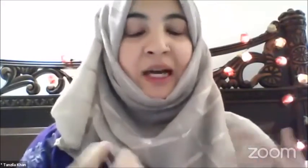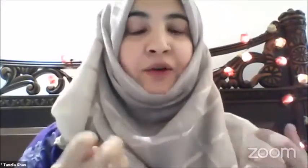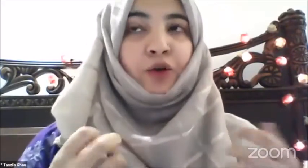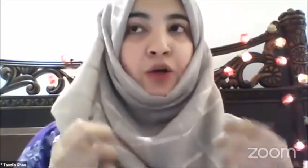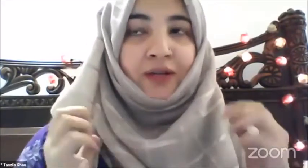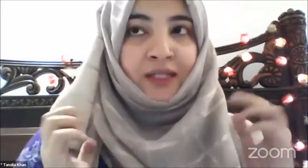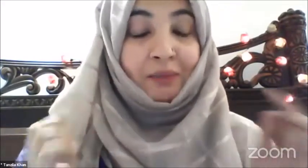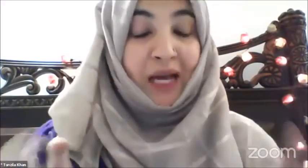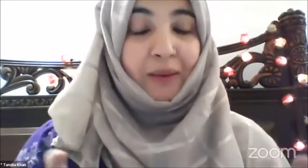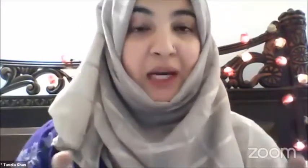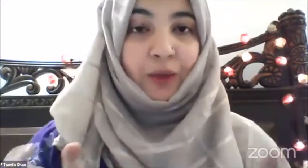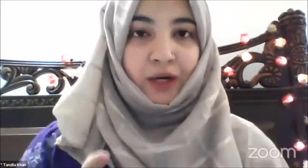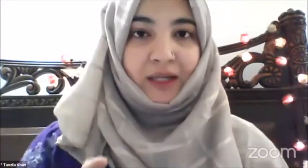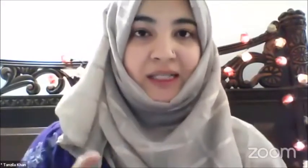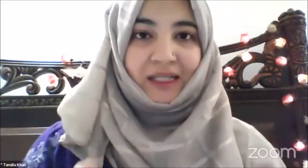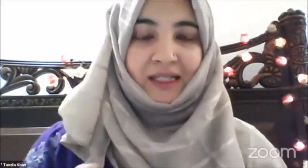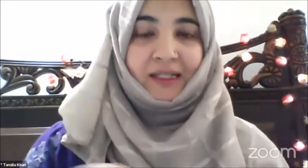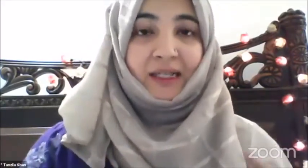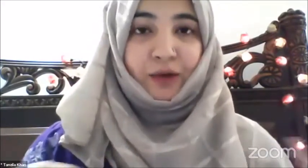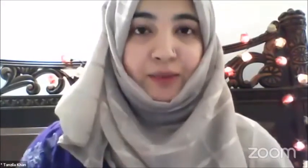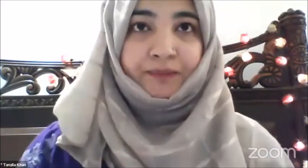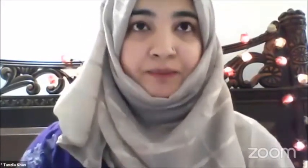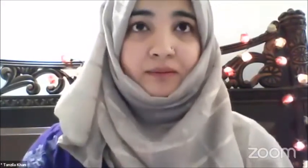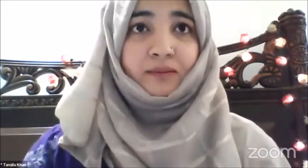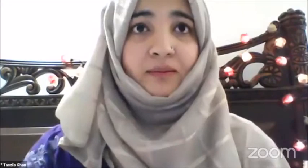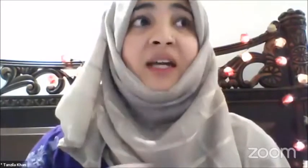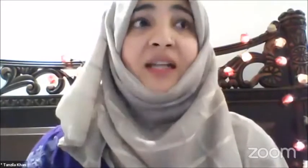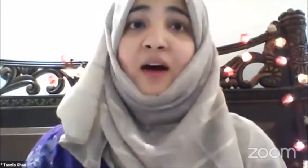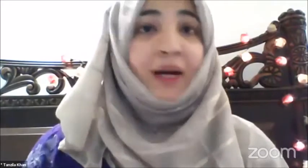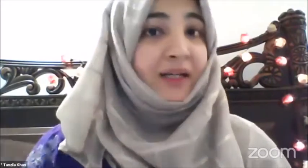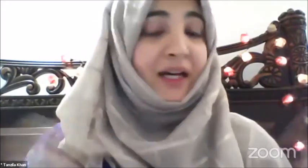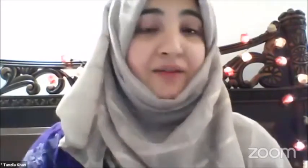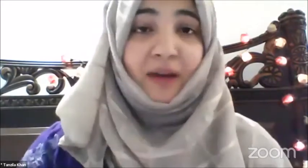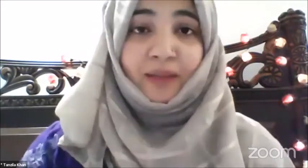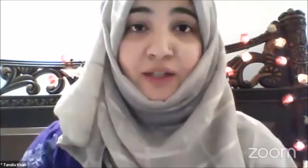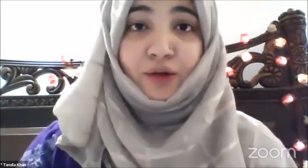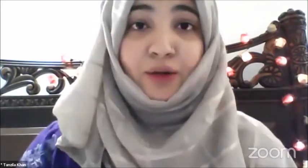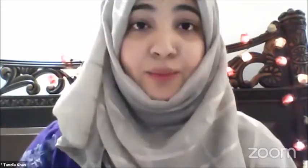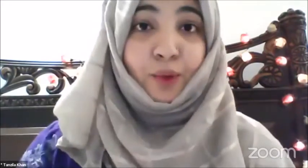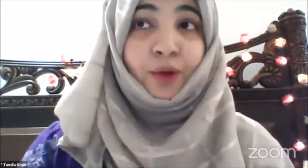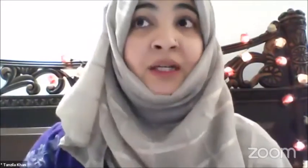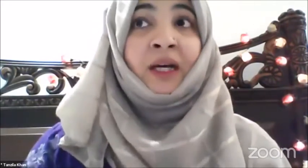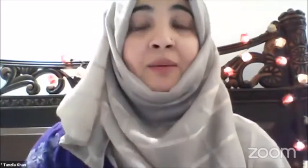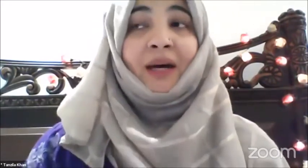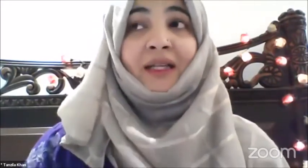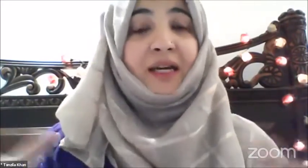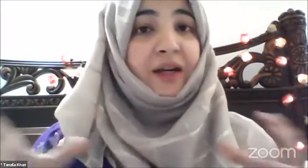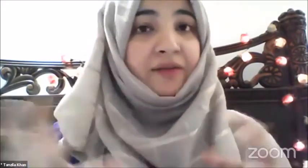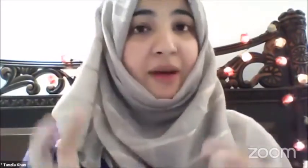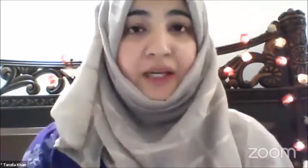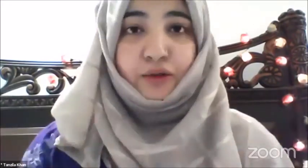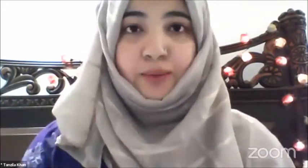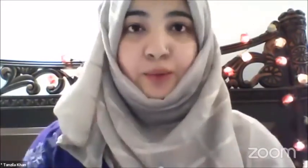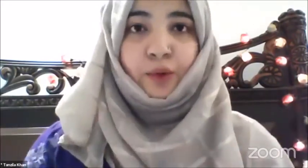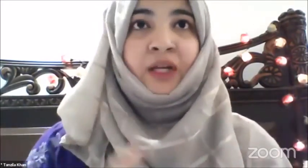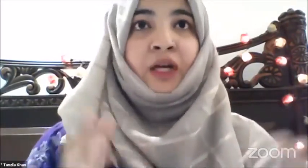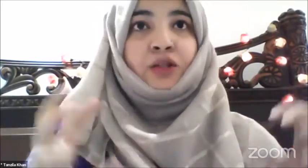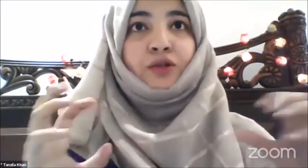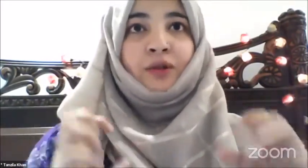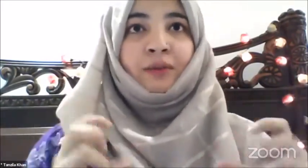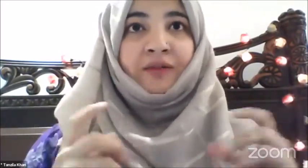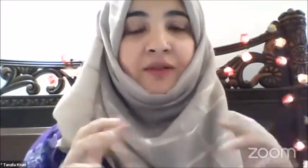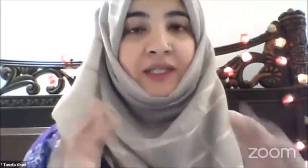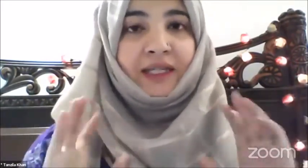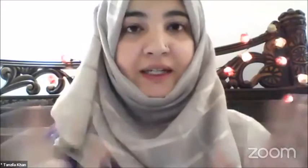person, I could always apply my advocacy skills around me. And now my entire family is on board. My extended family is on board.